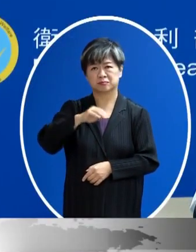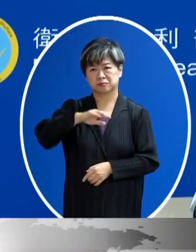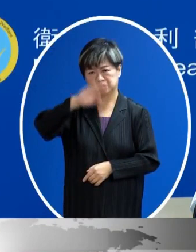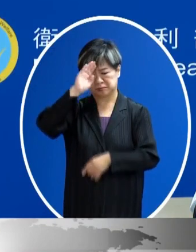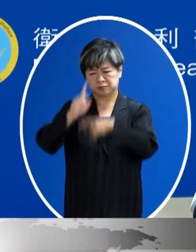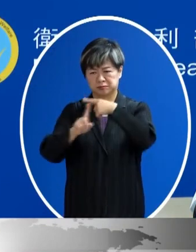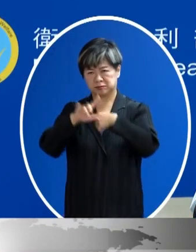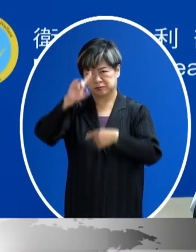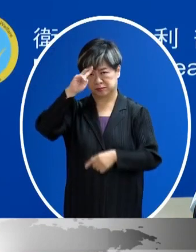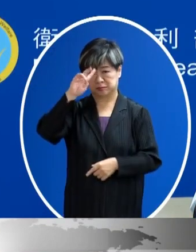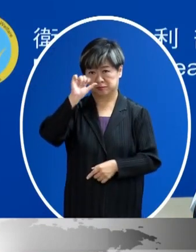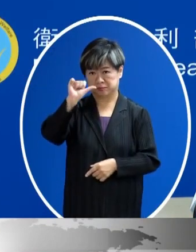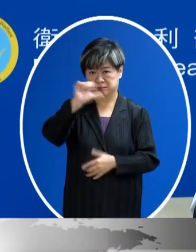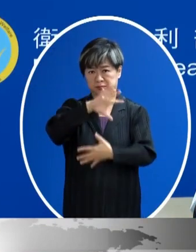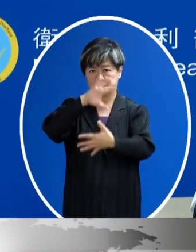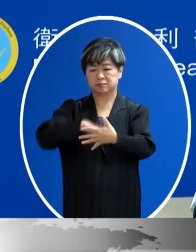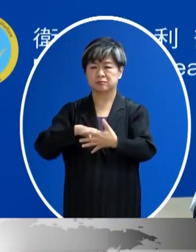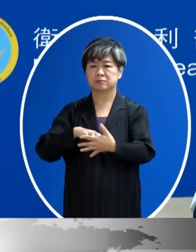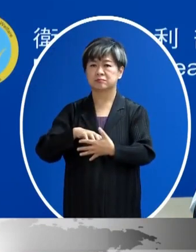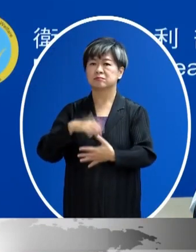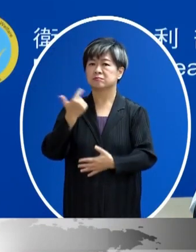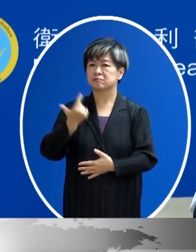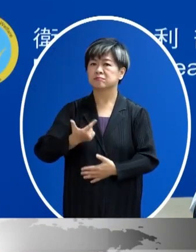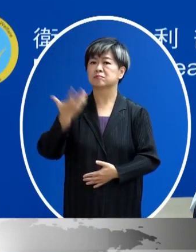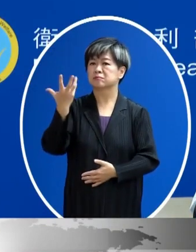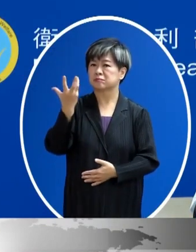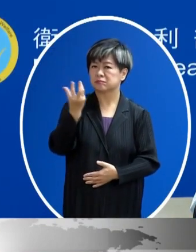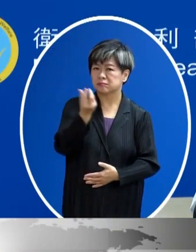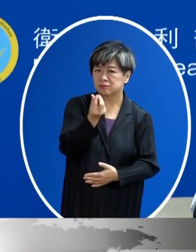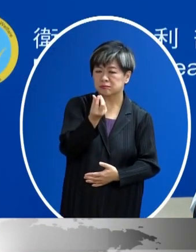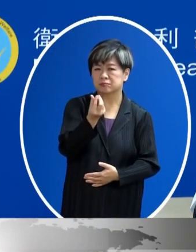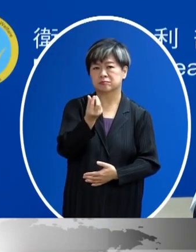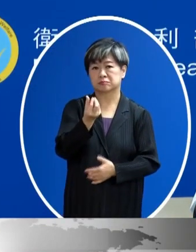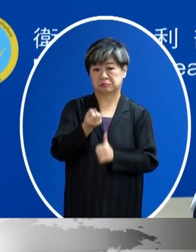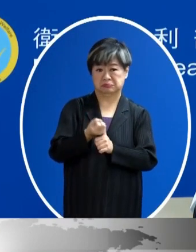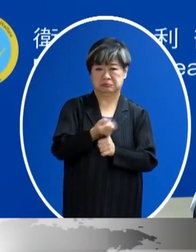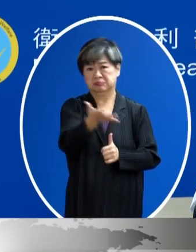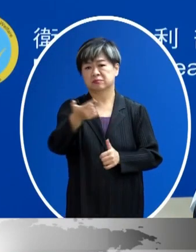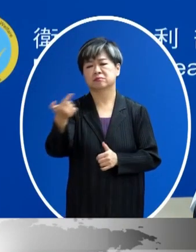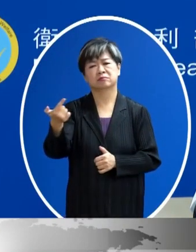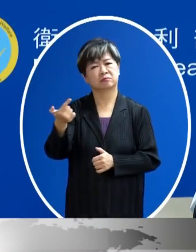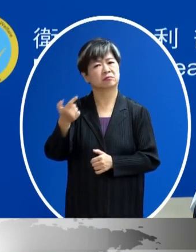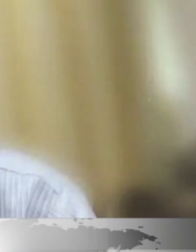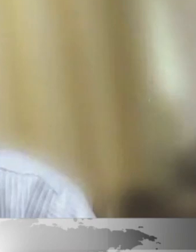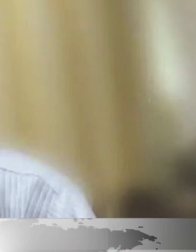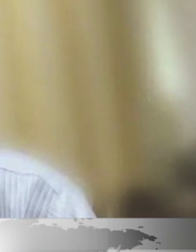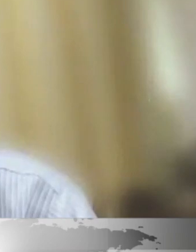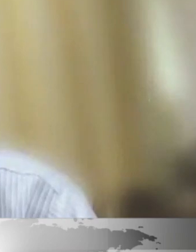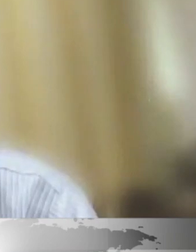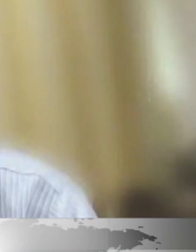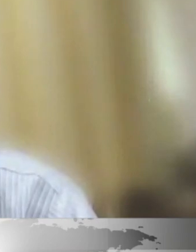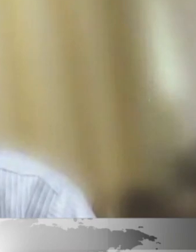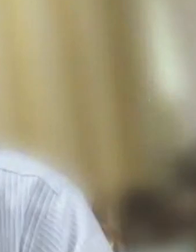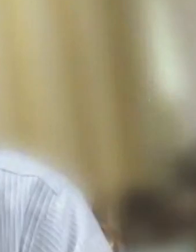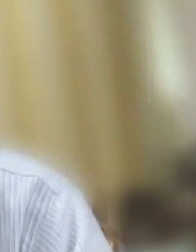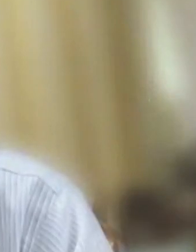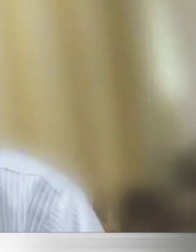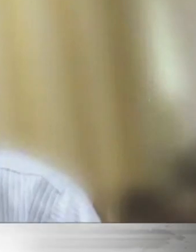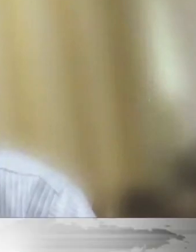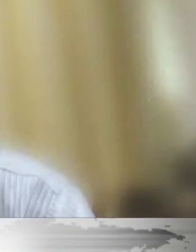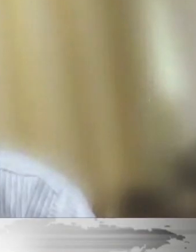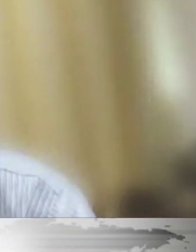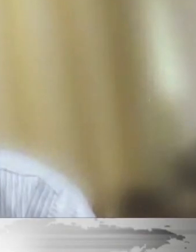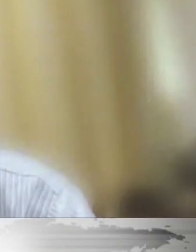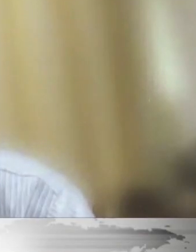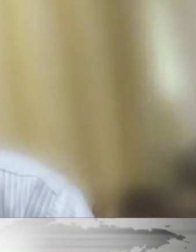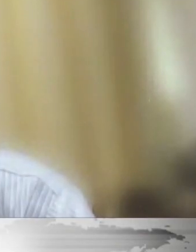In comparison with the previous 5 days, their viral loads will be lower, so they should be less infectious. It